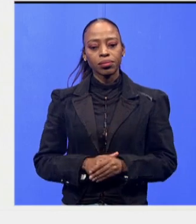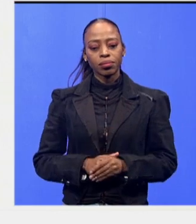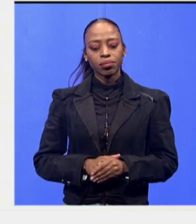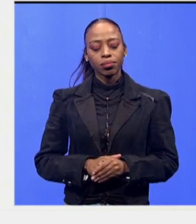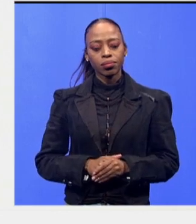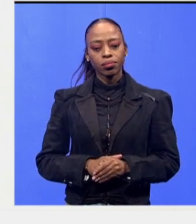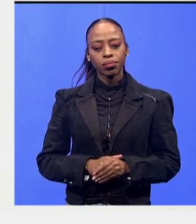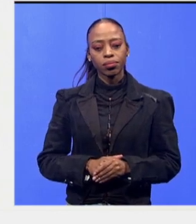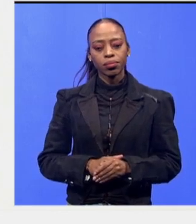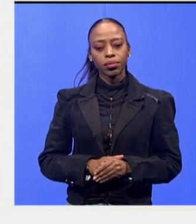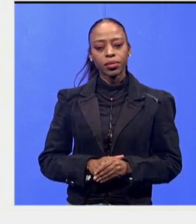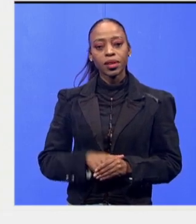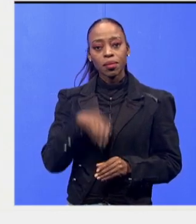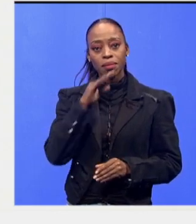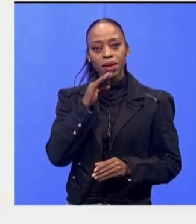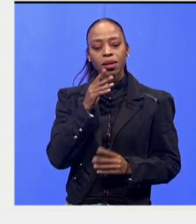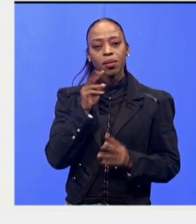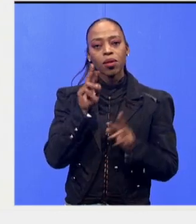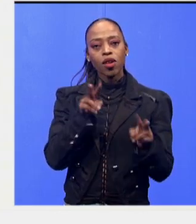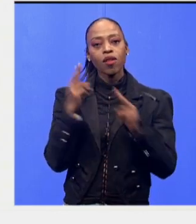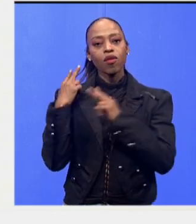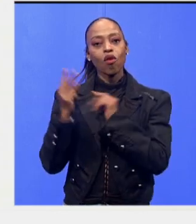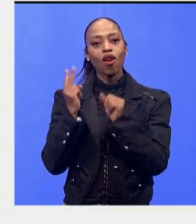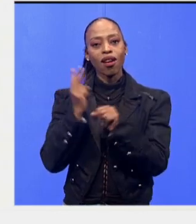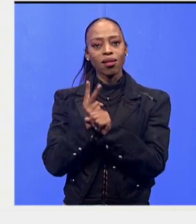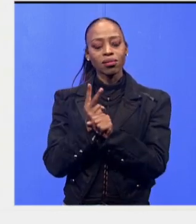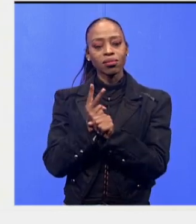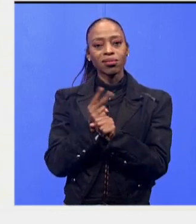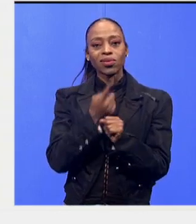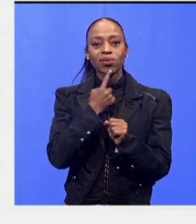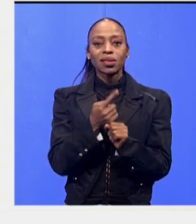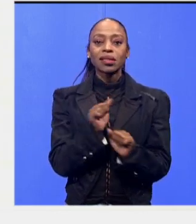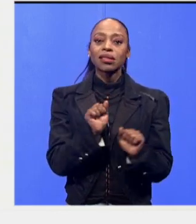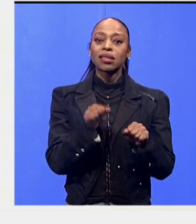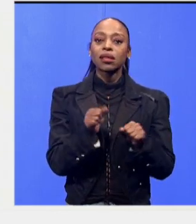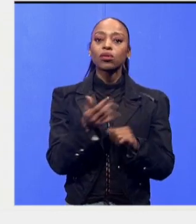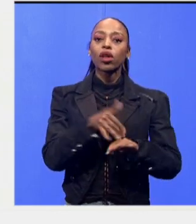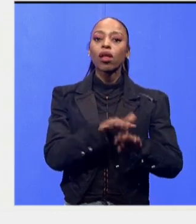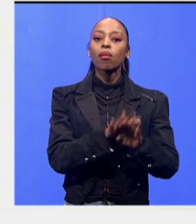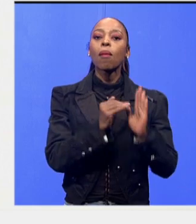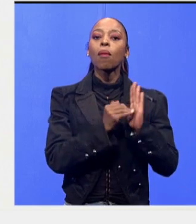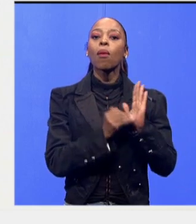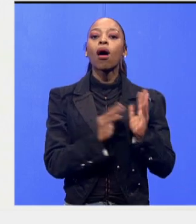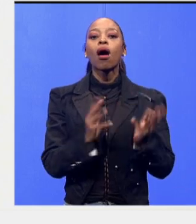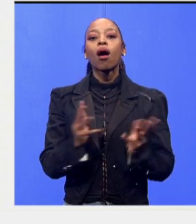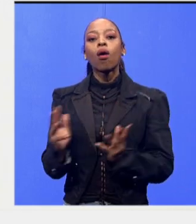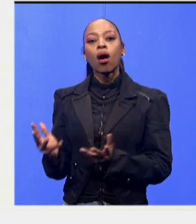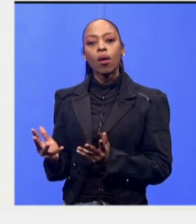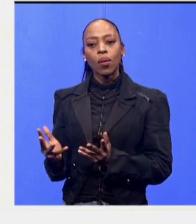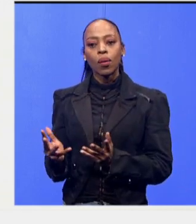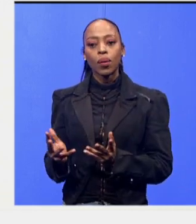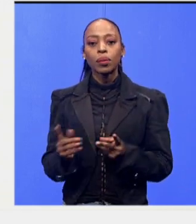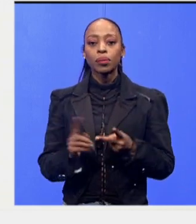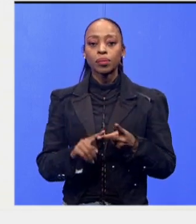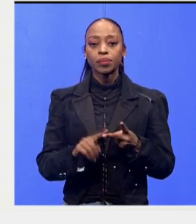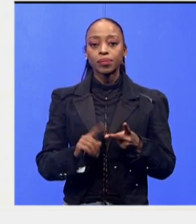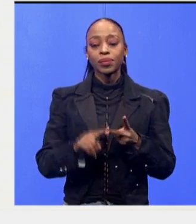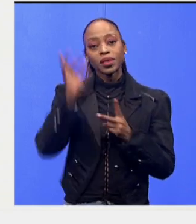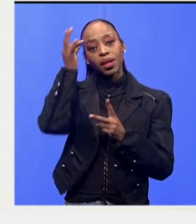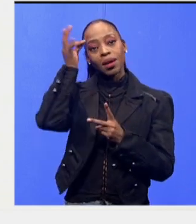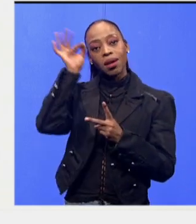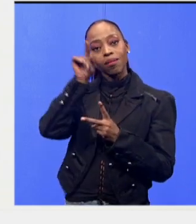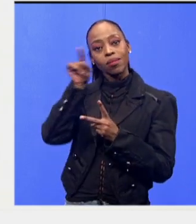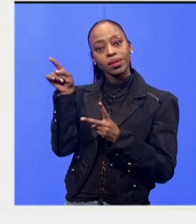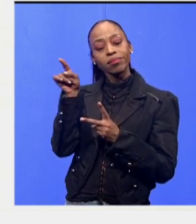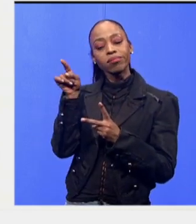had to rethink how we implement the program. And the government